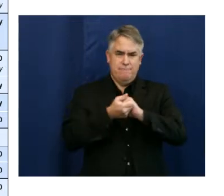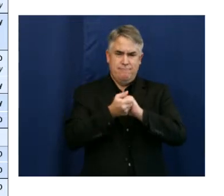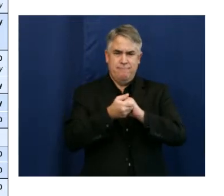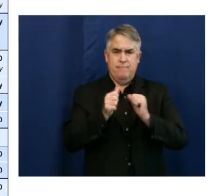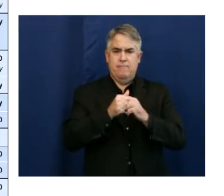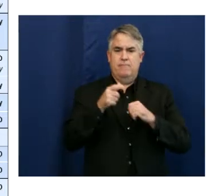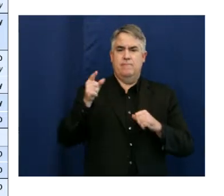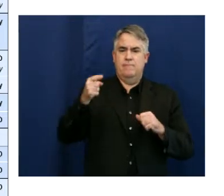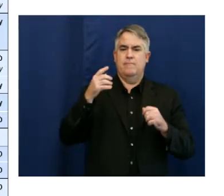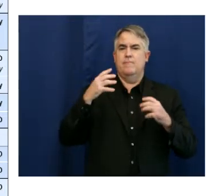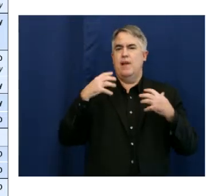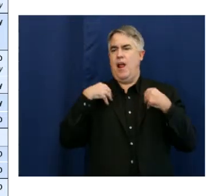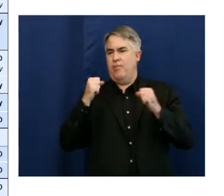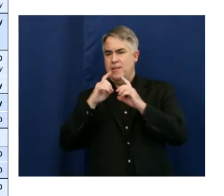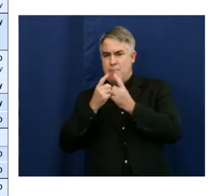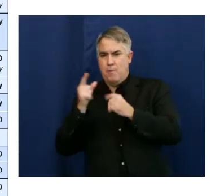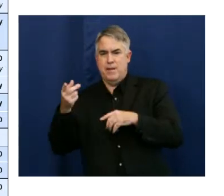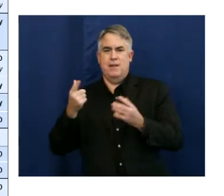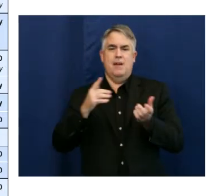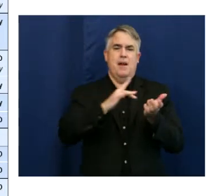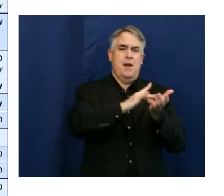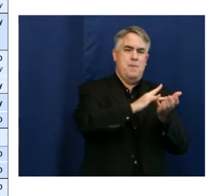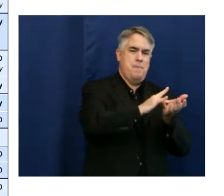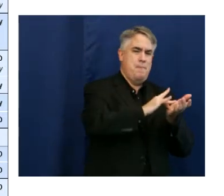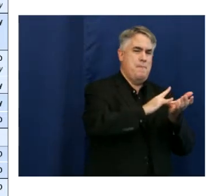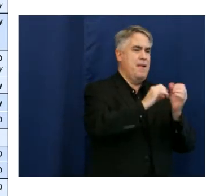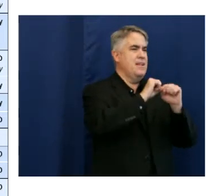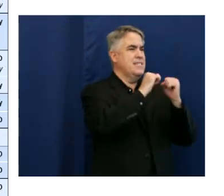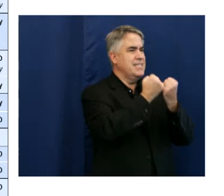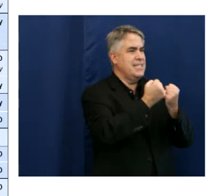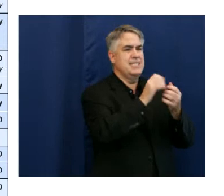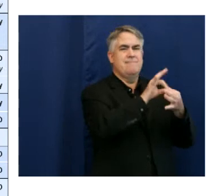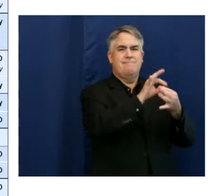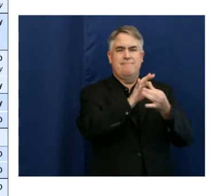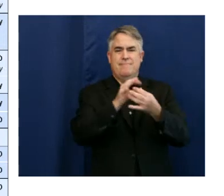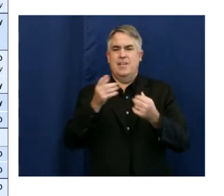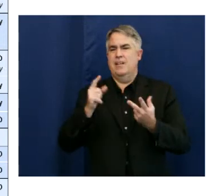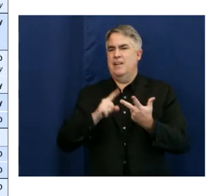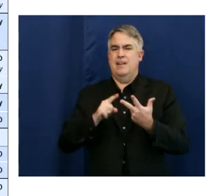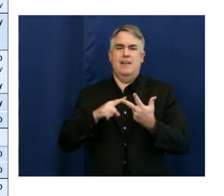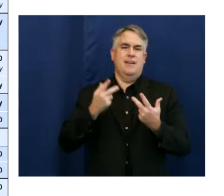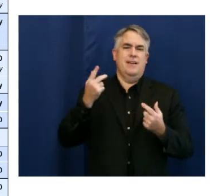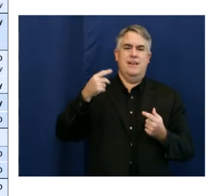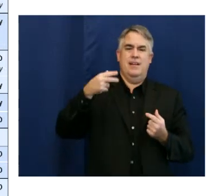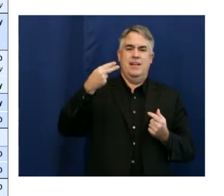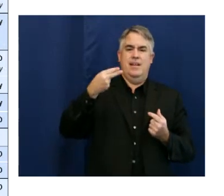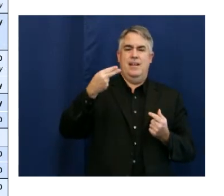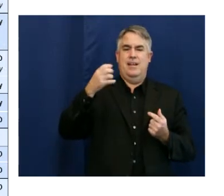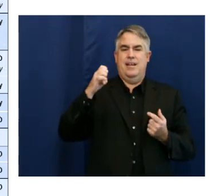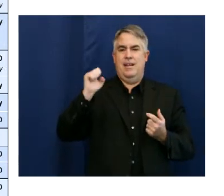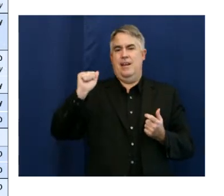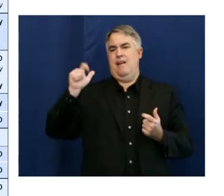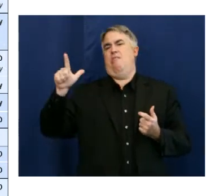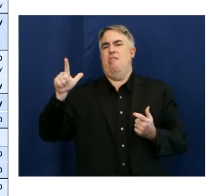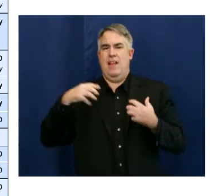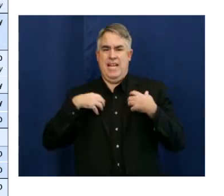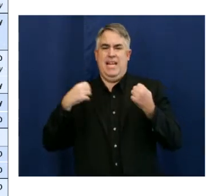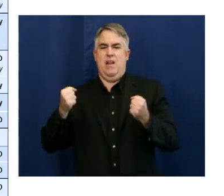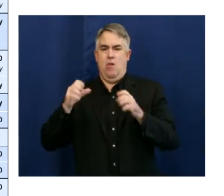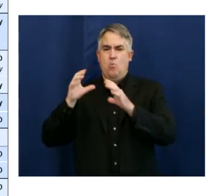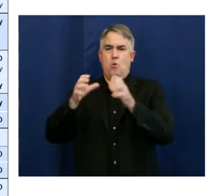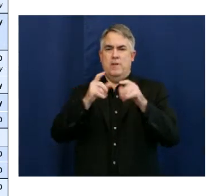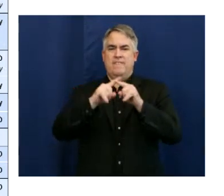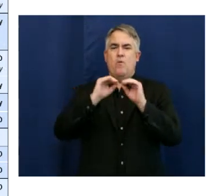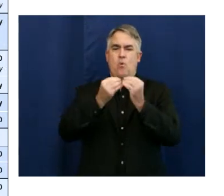Society, along with an entity known as HEAL, where once we have enough vaccines and they're set up, they will be able to go out